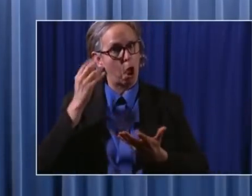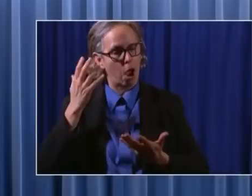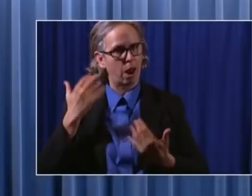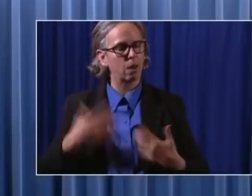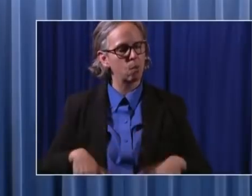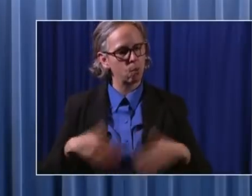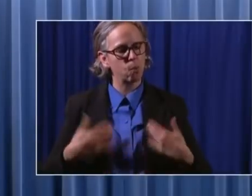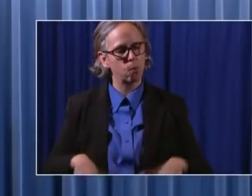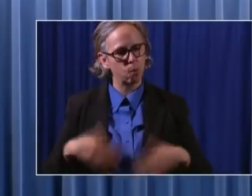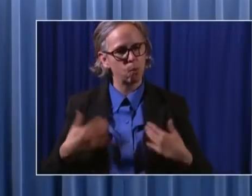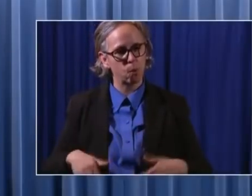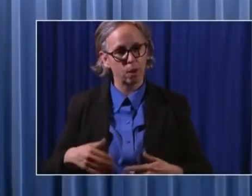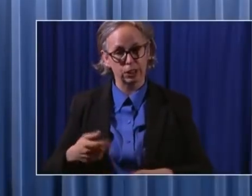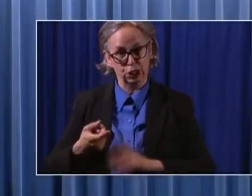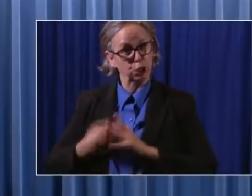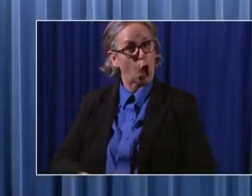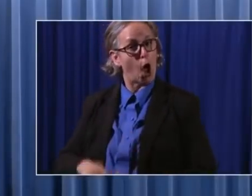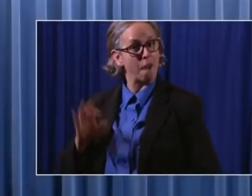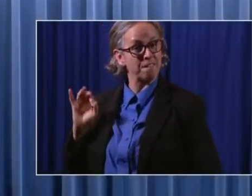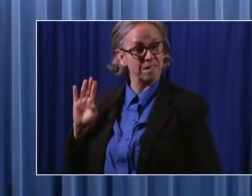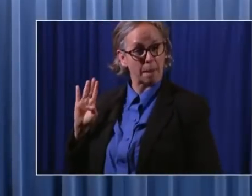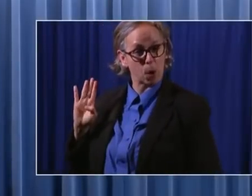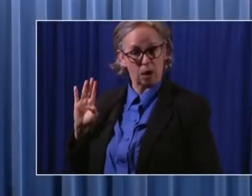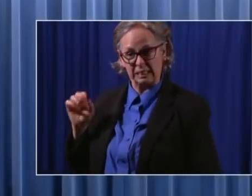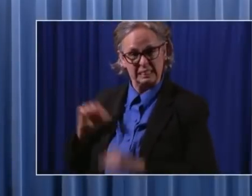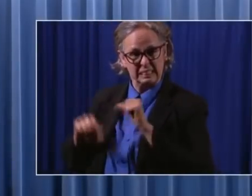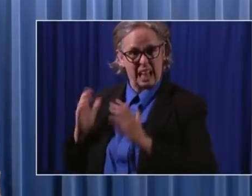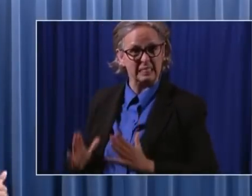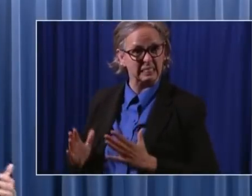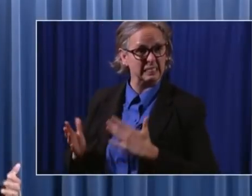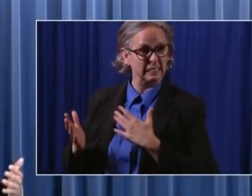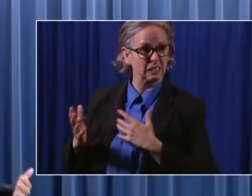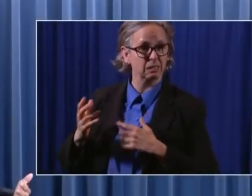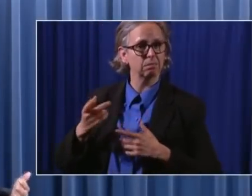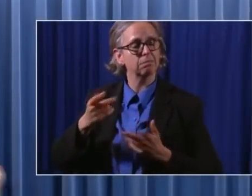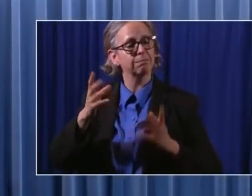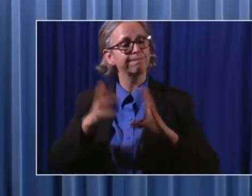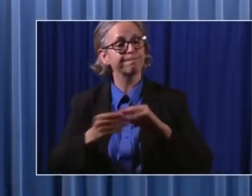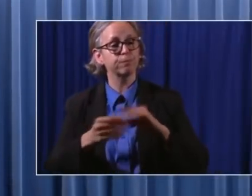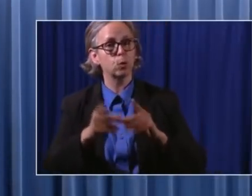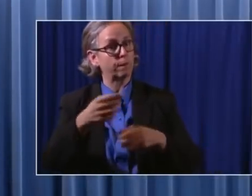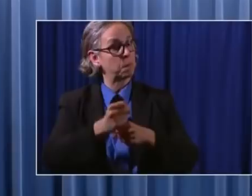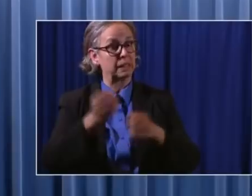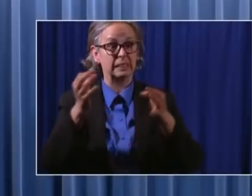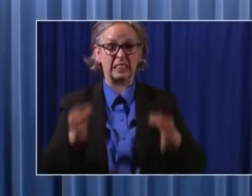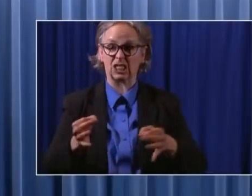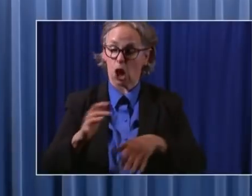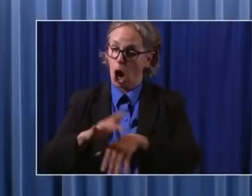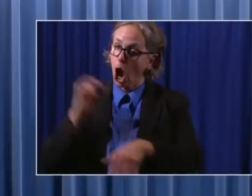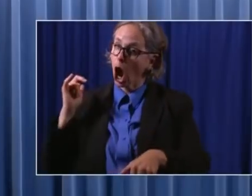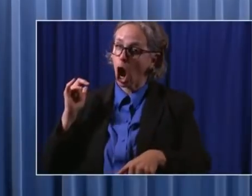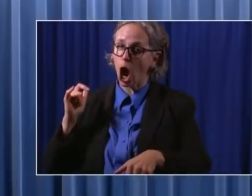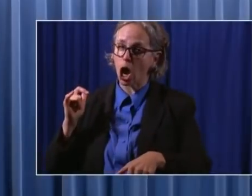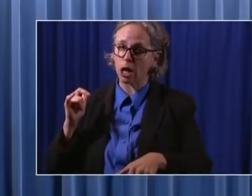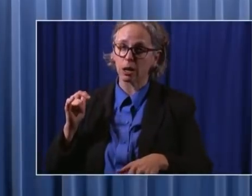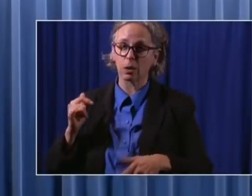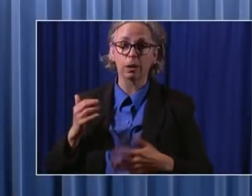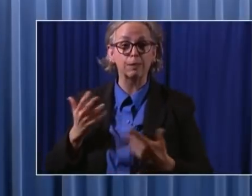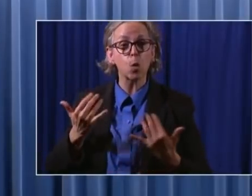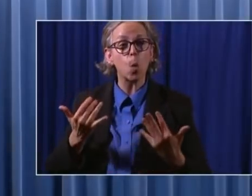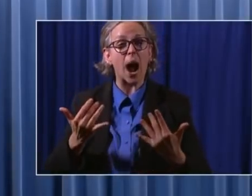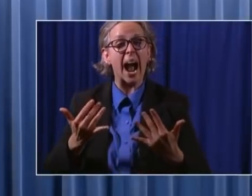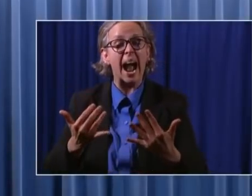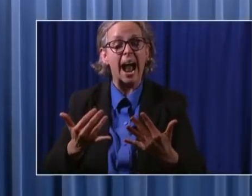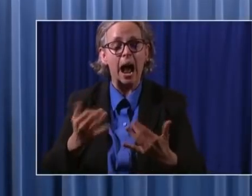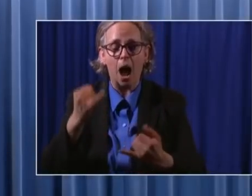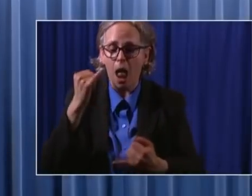February, they said you have to move well before it looks like you have to move, because